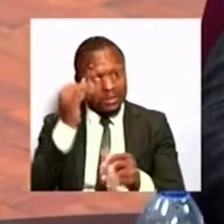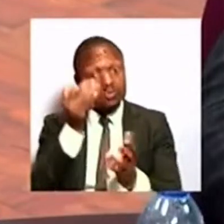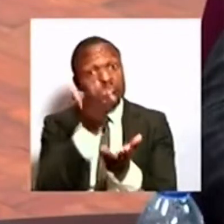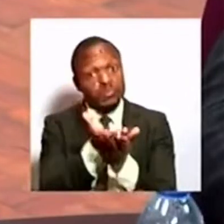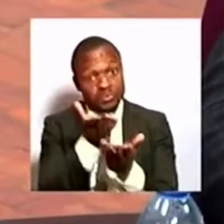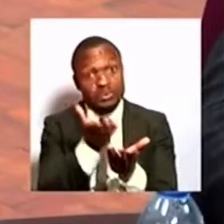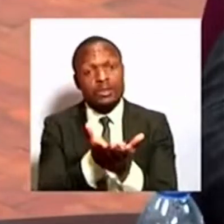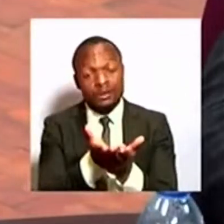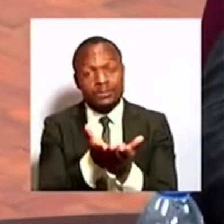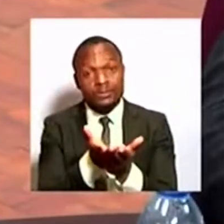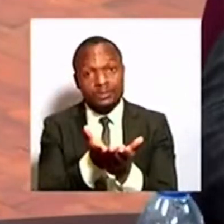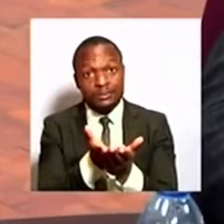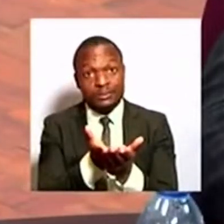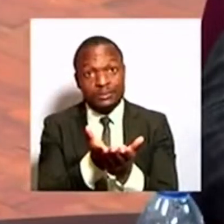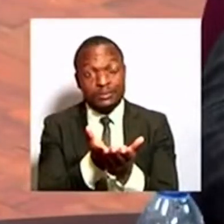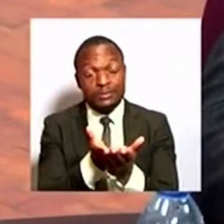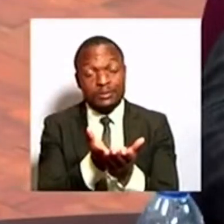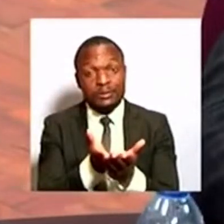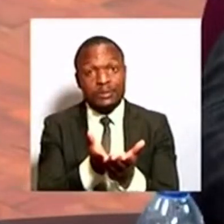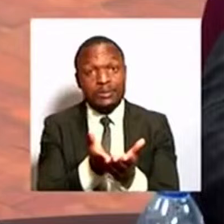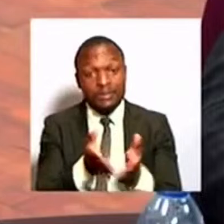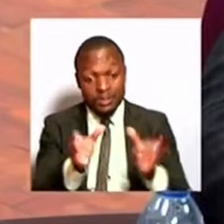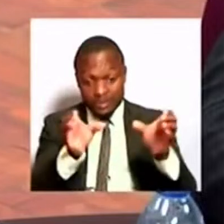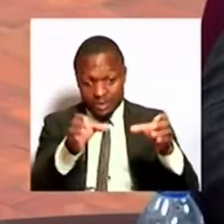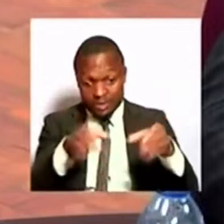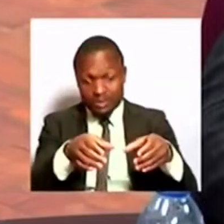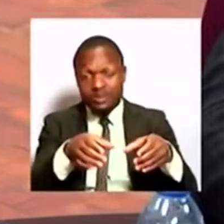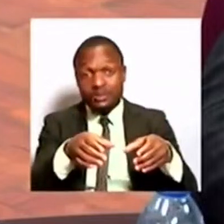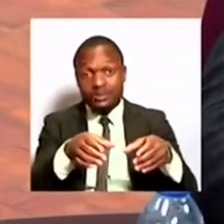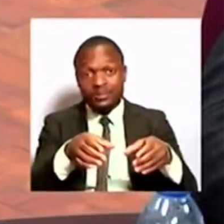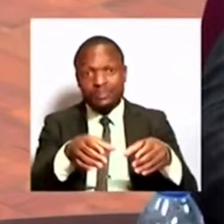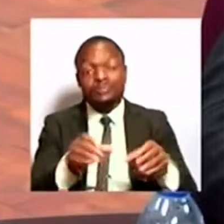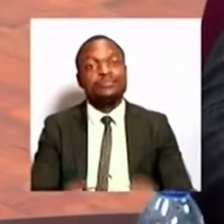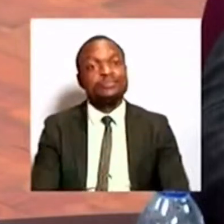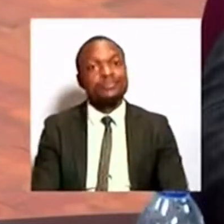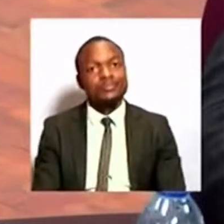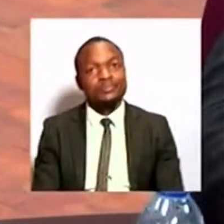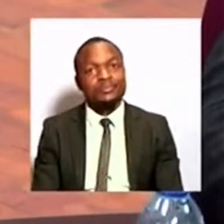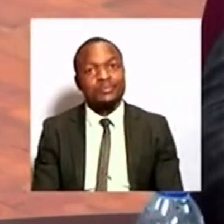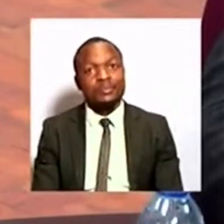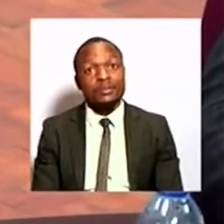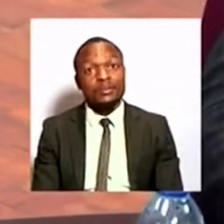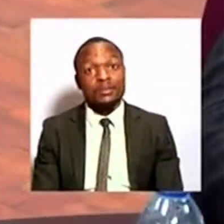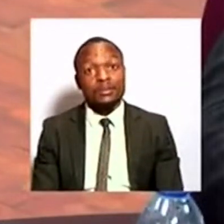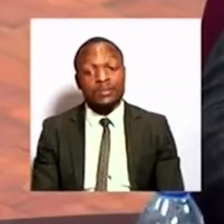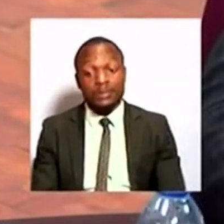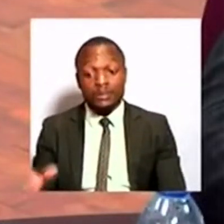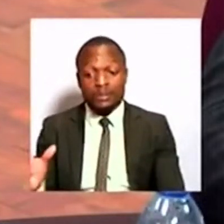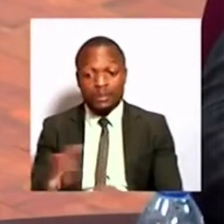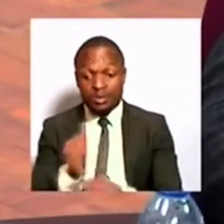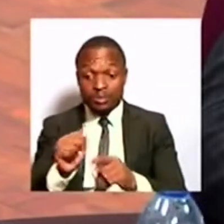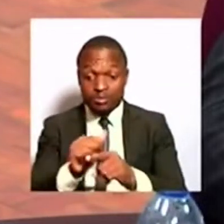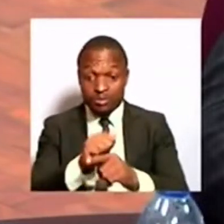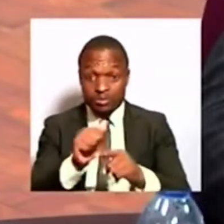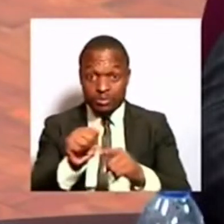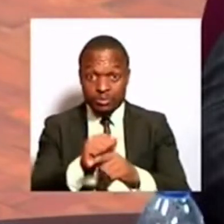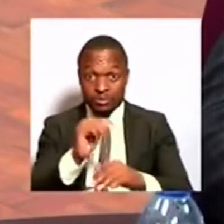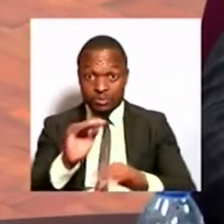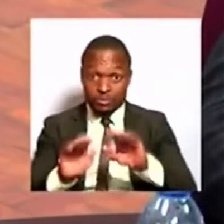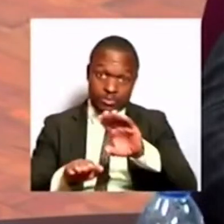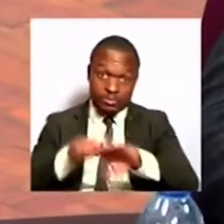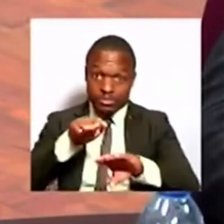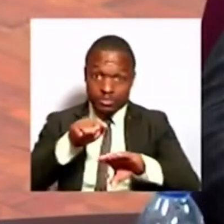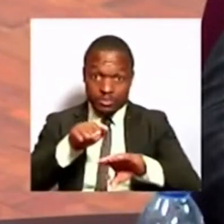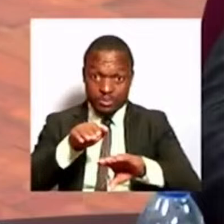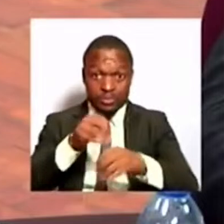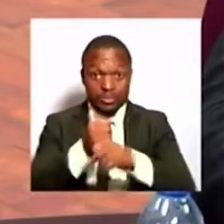the comfort of the committee, Chair, that we are taking practical steps to ensure that all